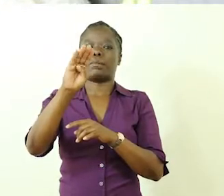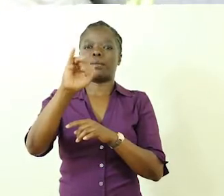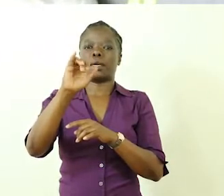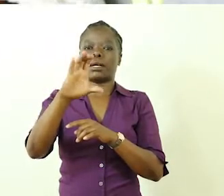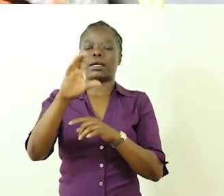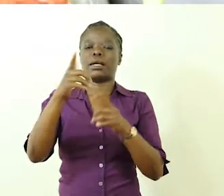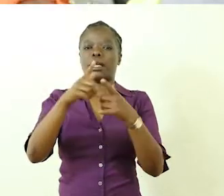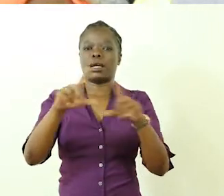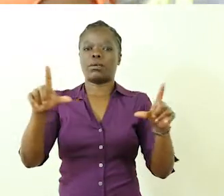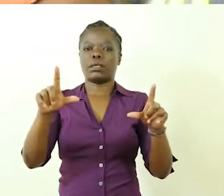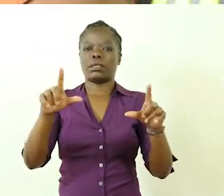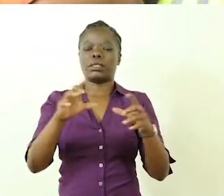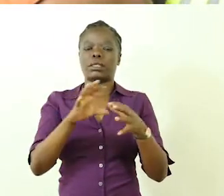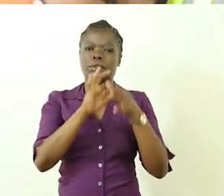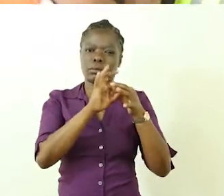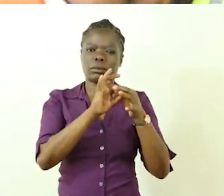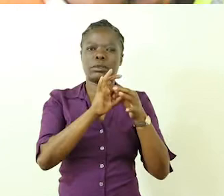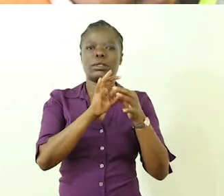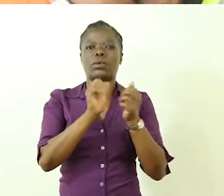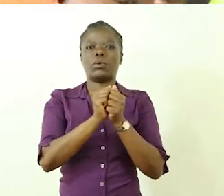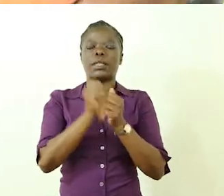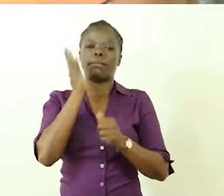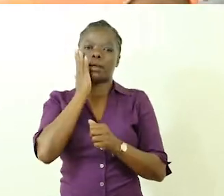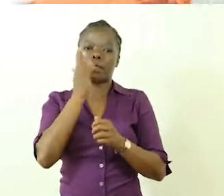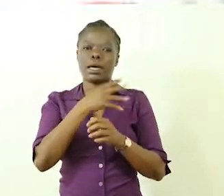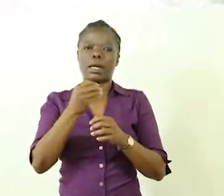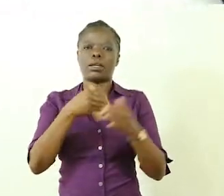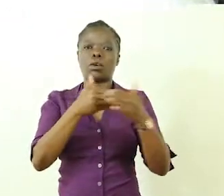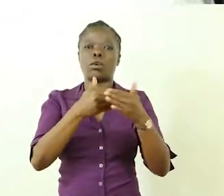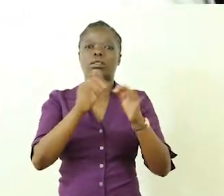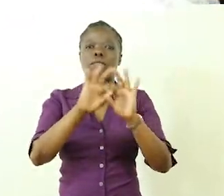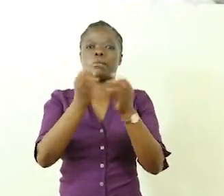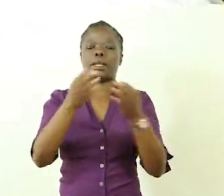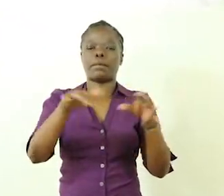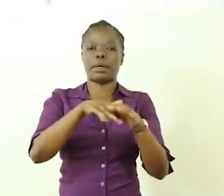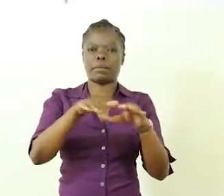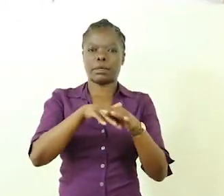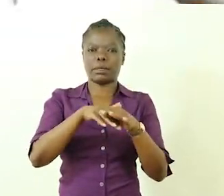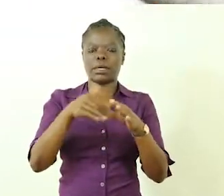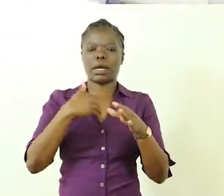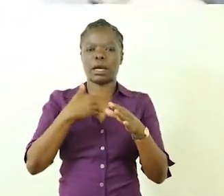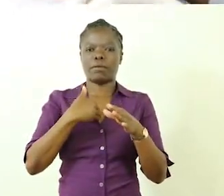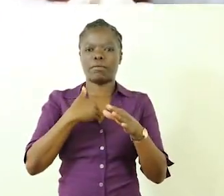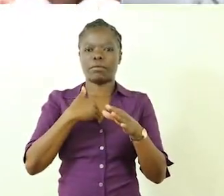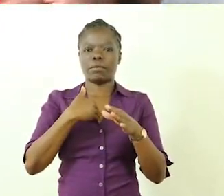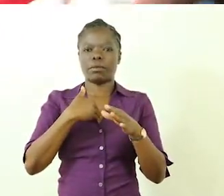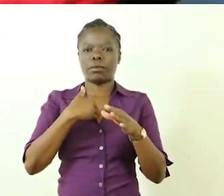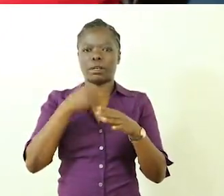strong attachment to mother and close family member, have